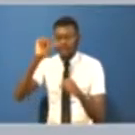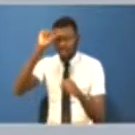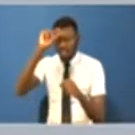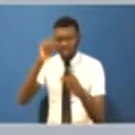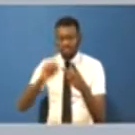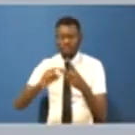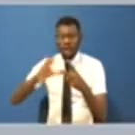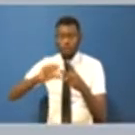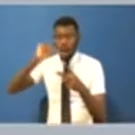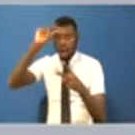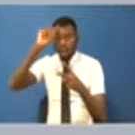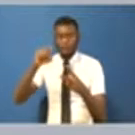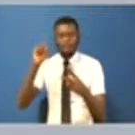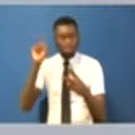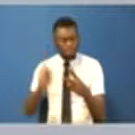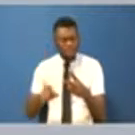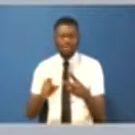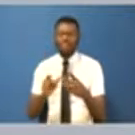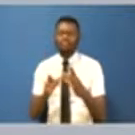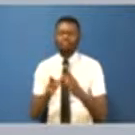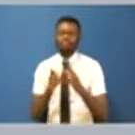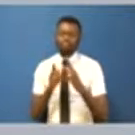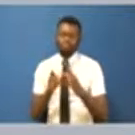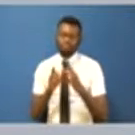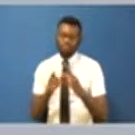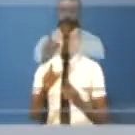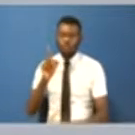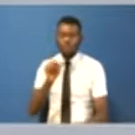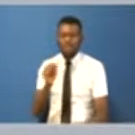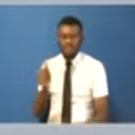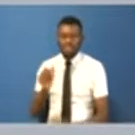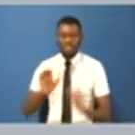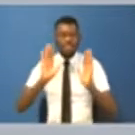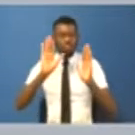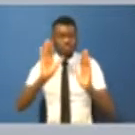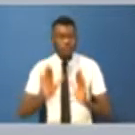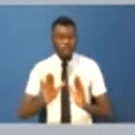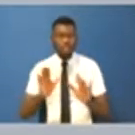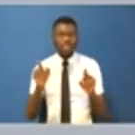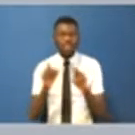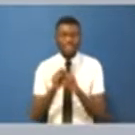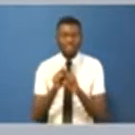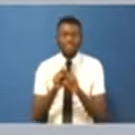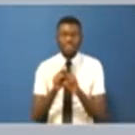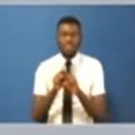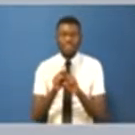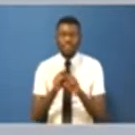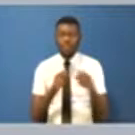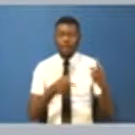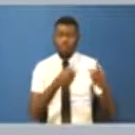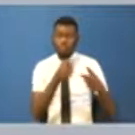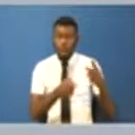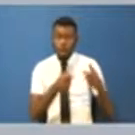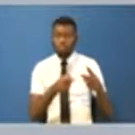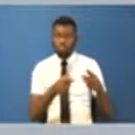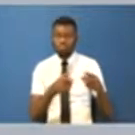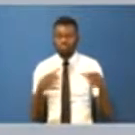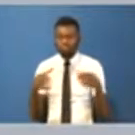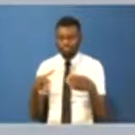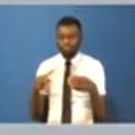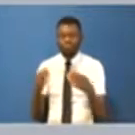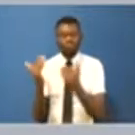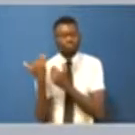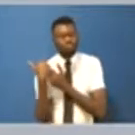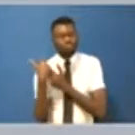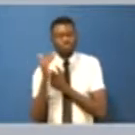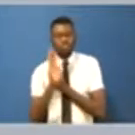government we need one another and we each has each each body has its own role to pray